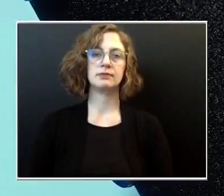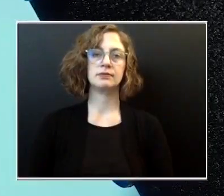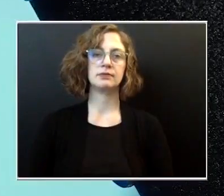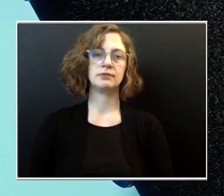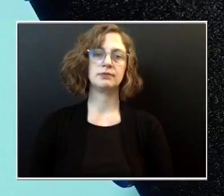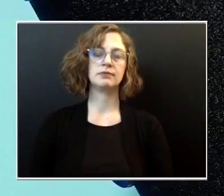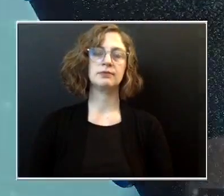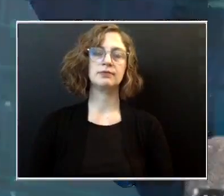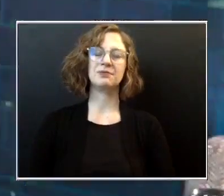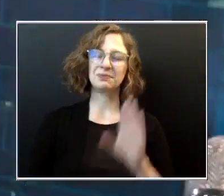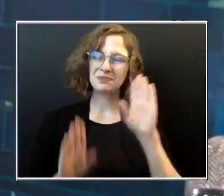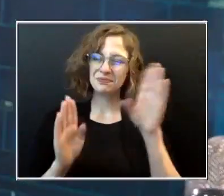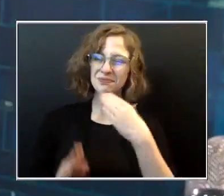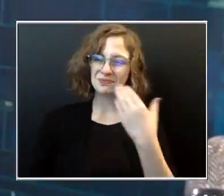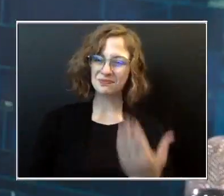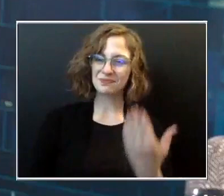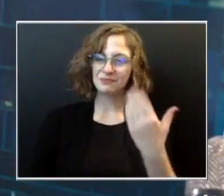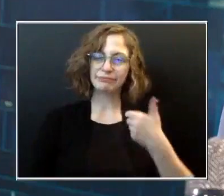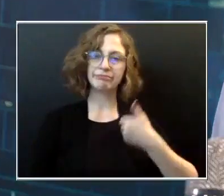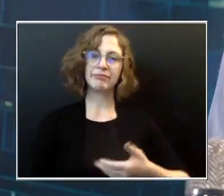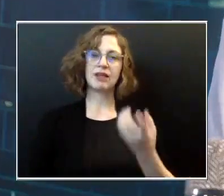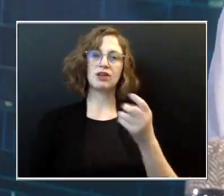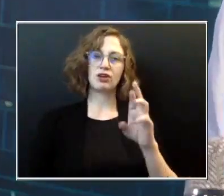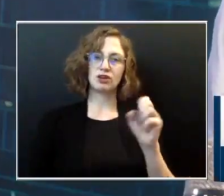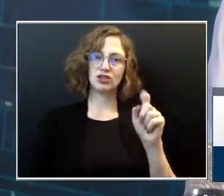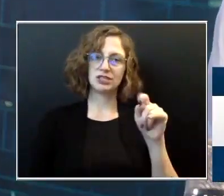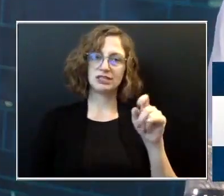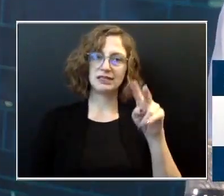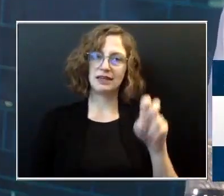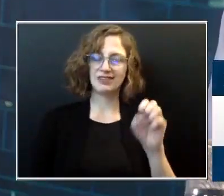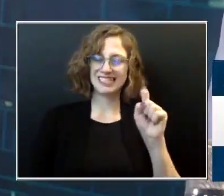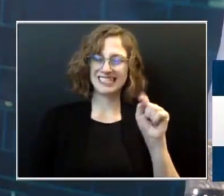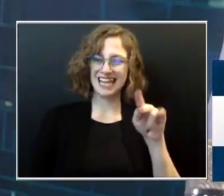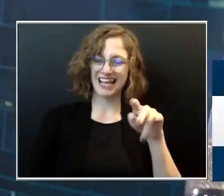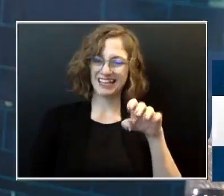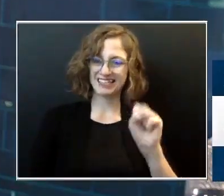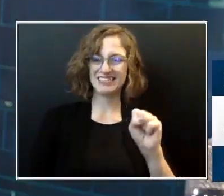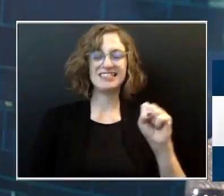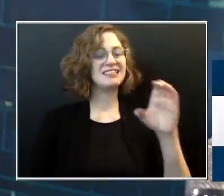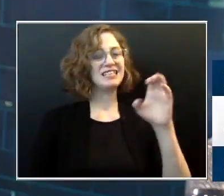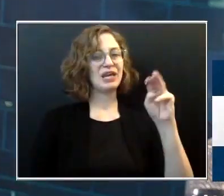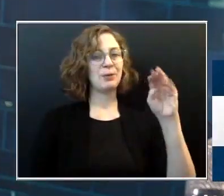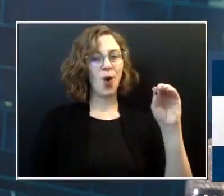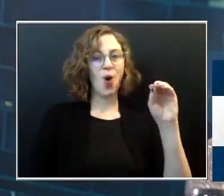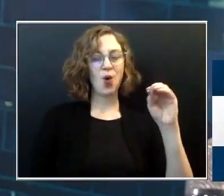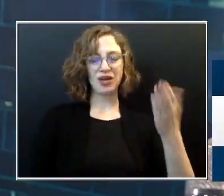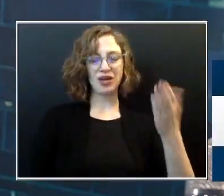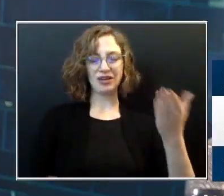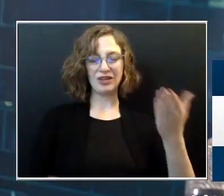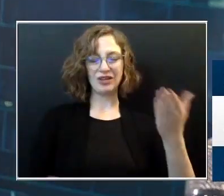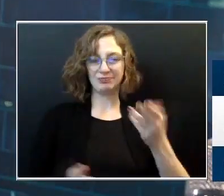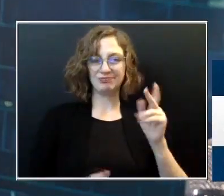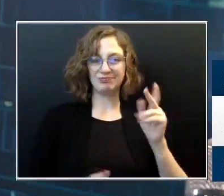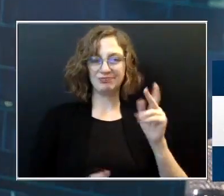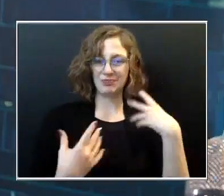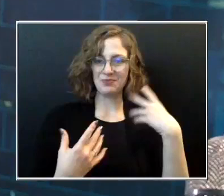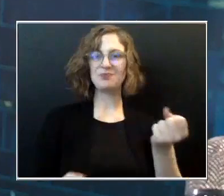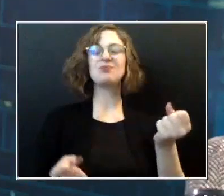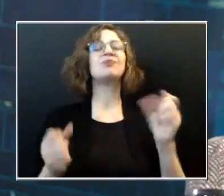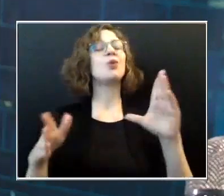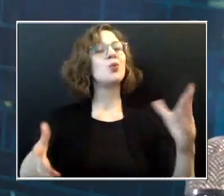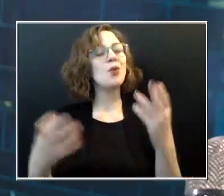Hey, good morning. I'm Dr. Steve Stites, Chief Medical Officer here at the University of Kansas Health System. Welcome back to Open Mics with Dr. Stites and our monthly edition